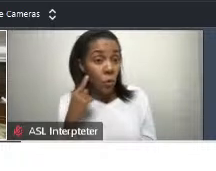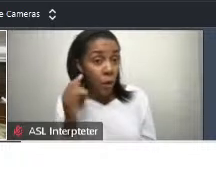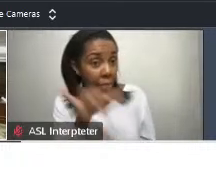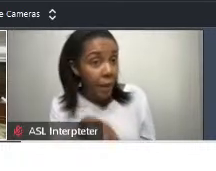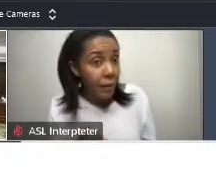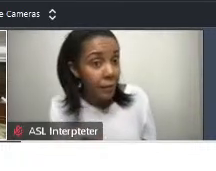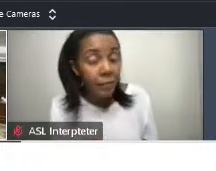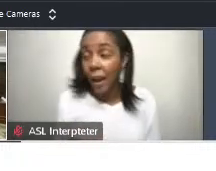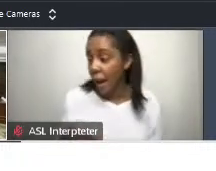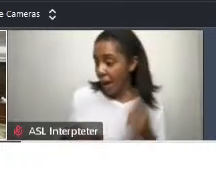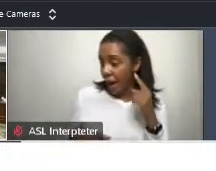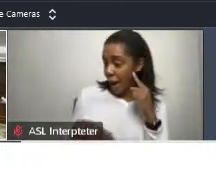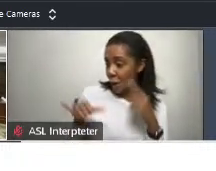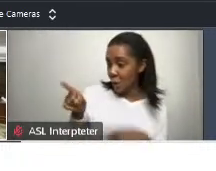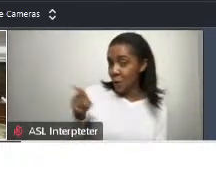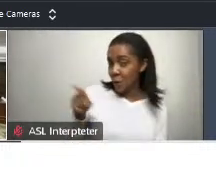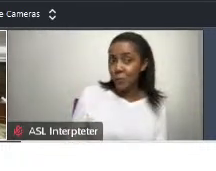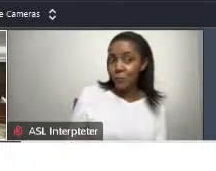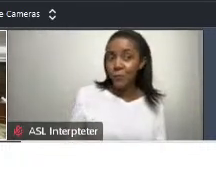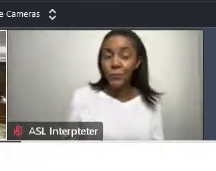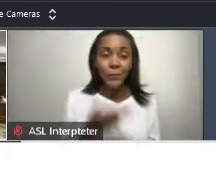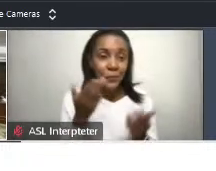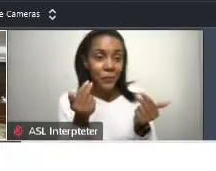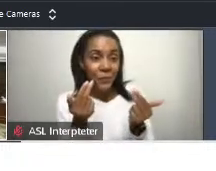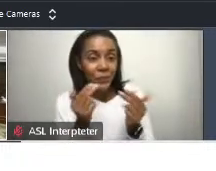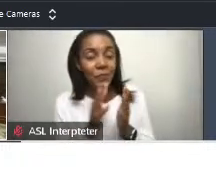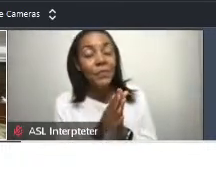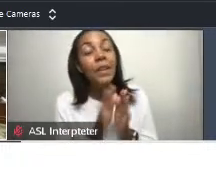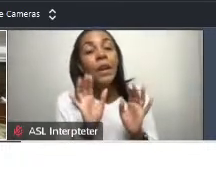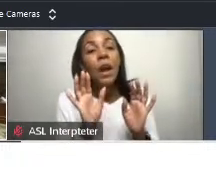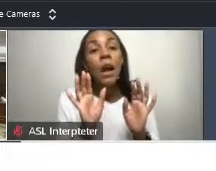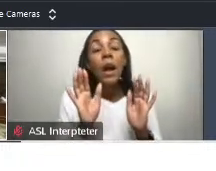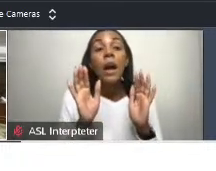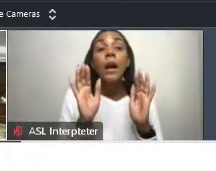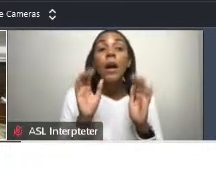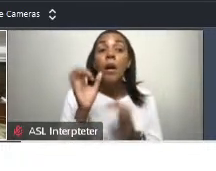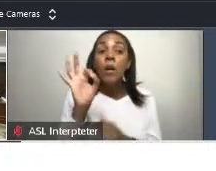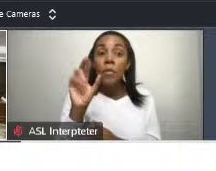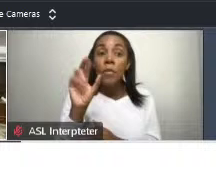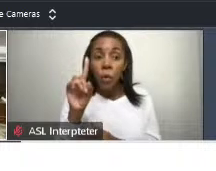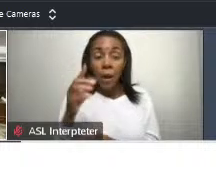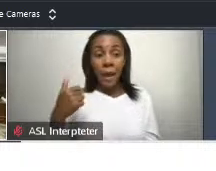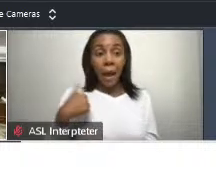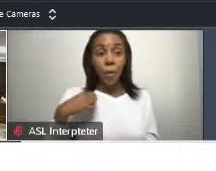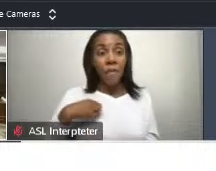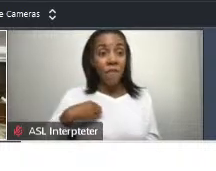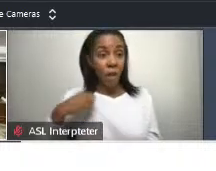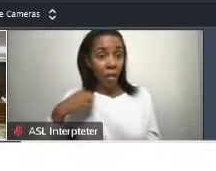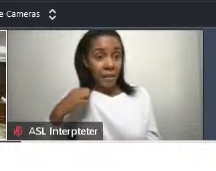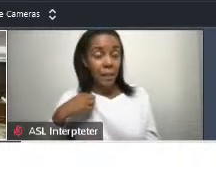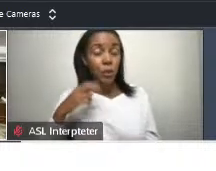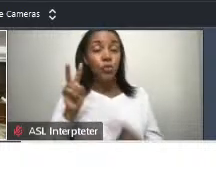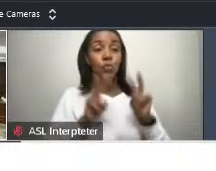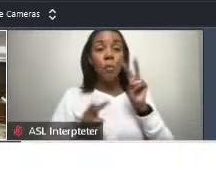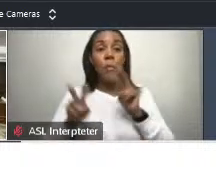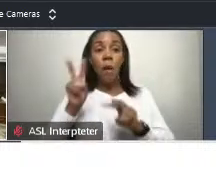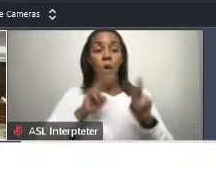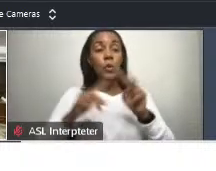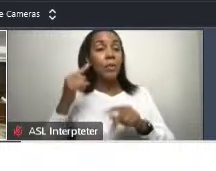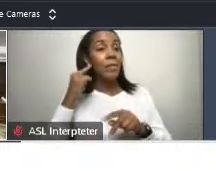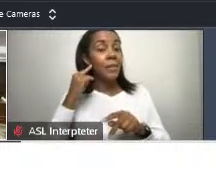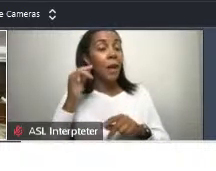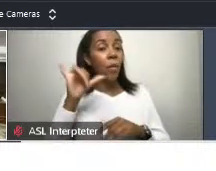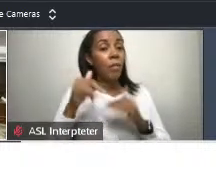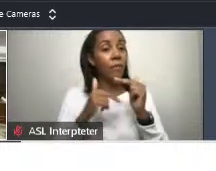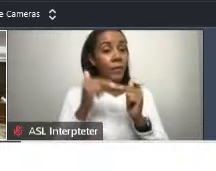Robbins? I hear you. Okay. Councilman Ford, I will volunteer to monitor the sound at this